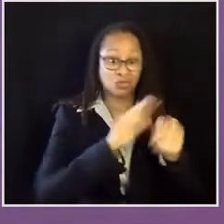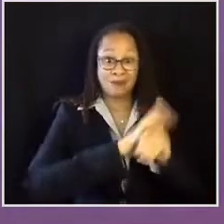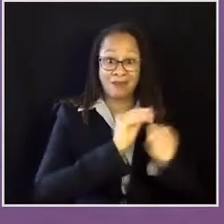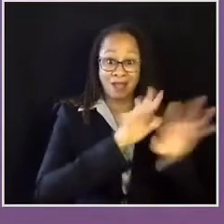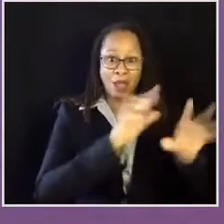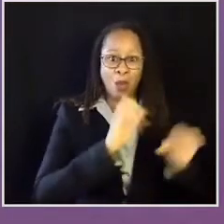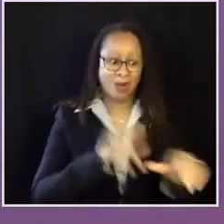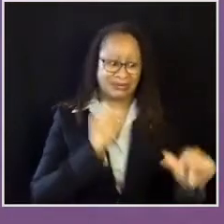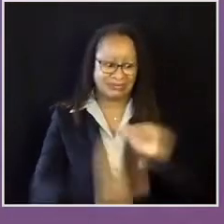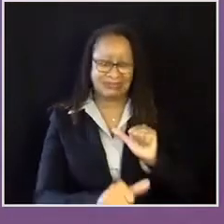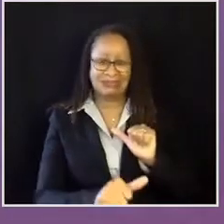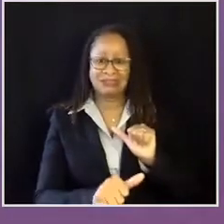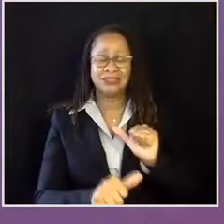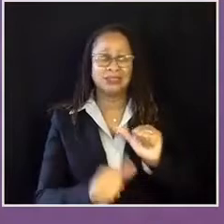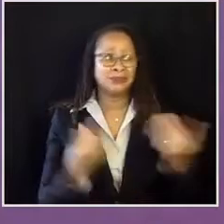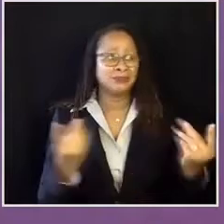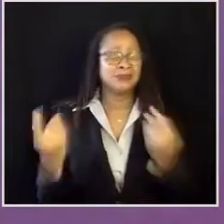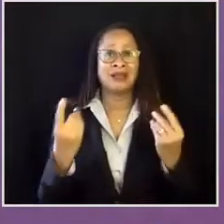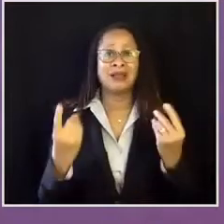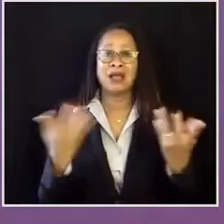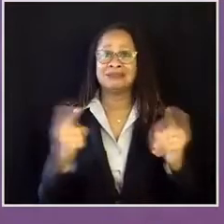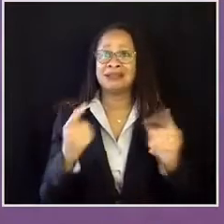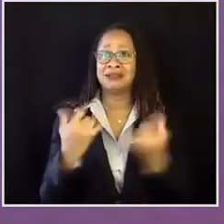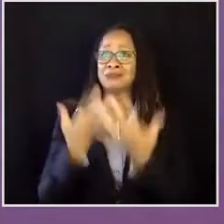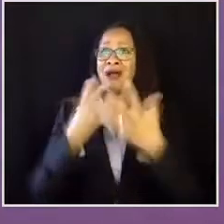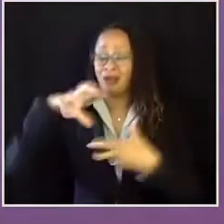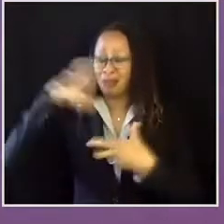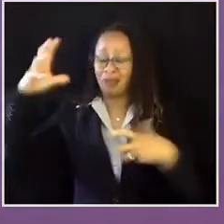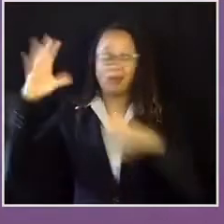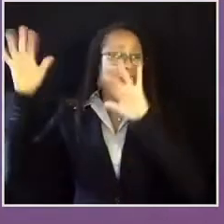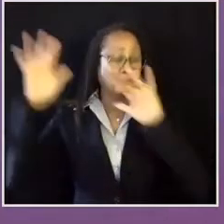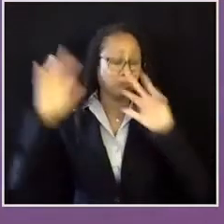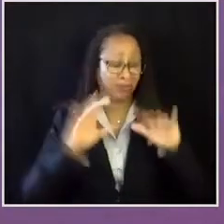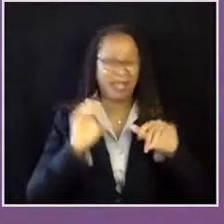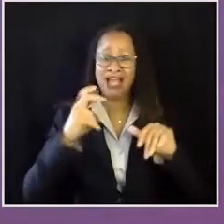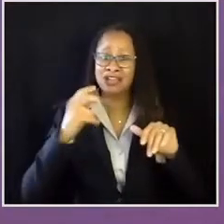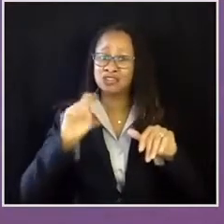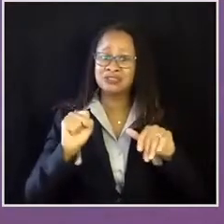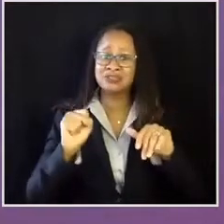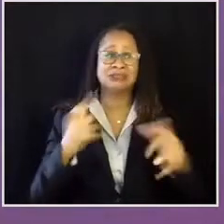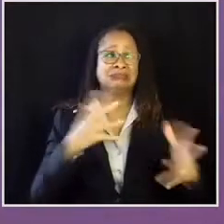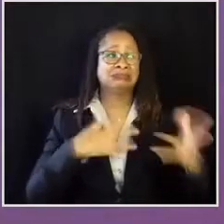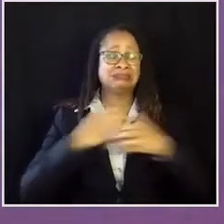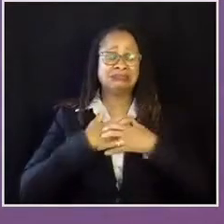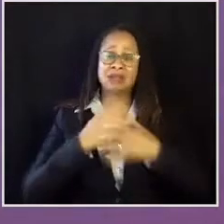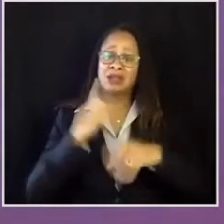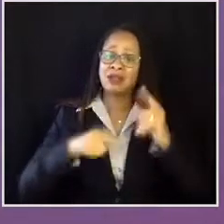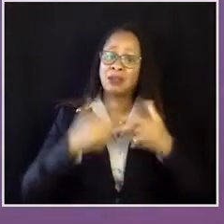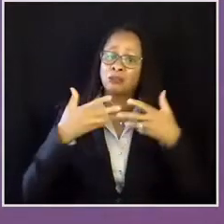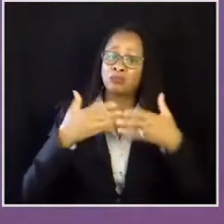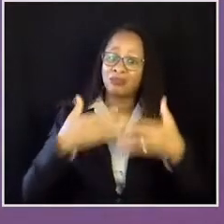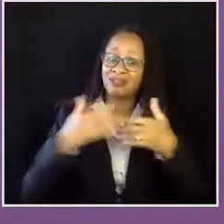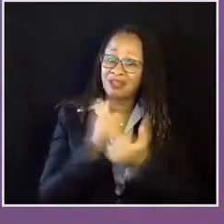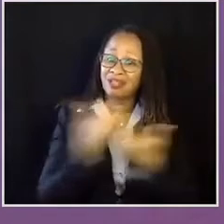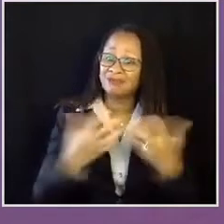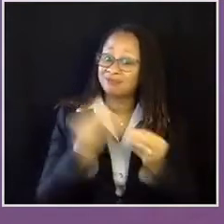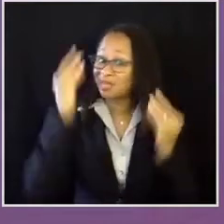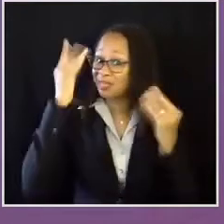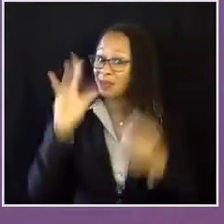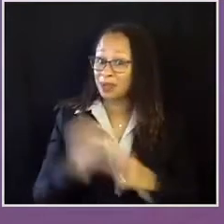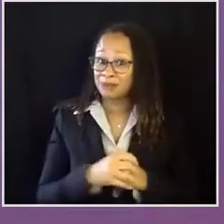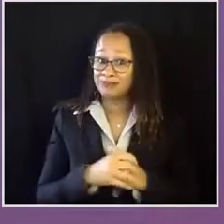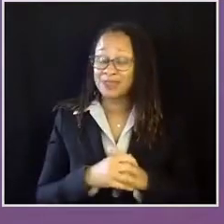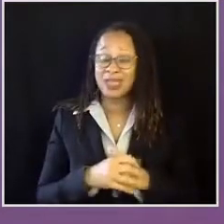put as ashes and smoke pollute the air they breathe. Just think about that. People are not